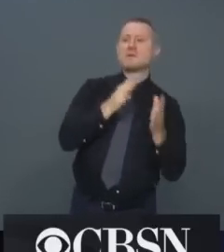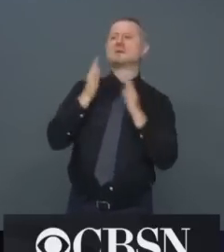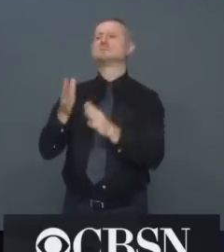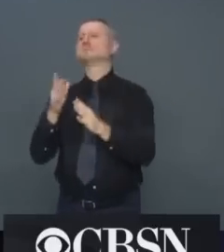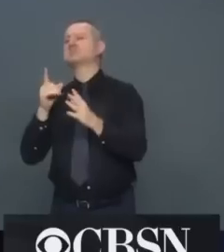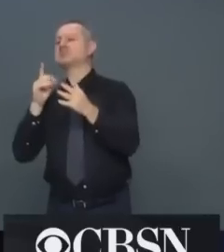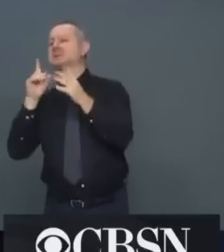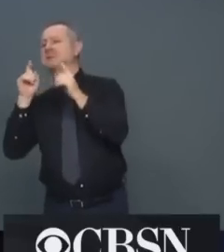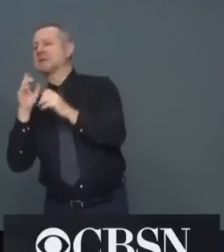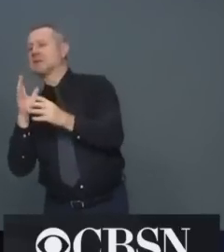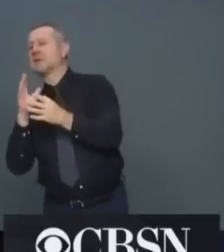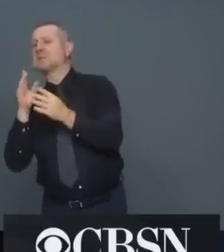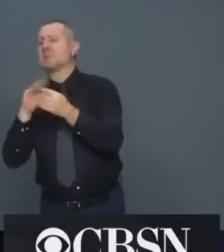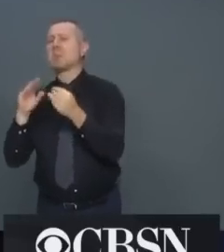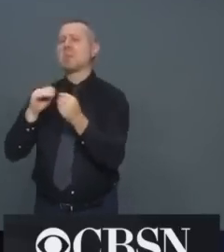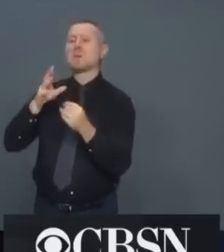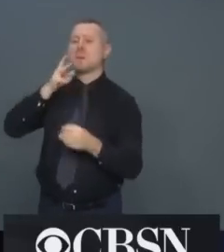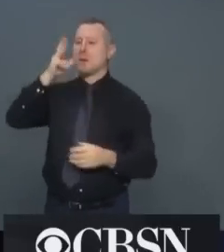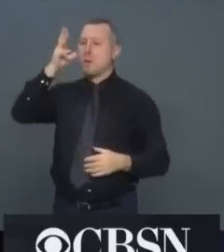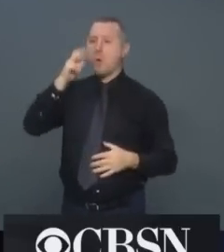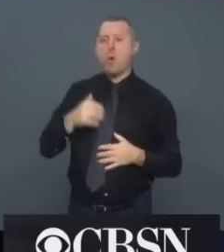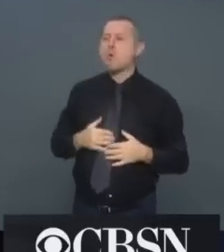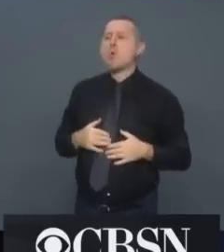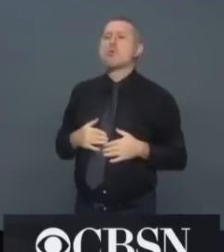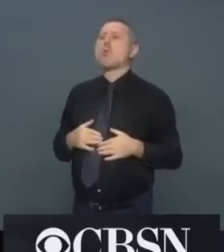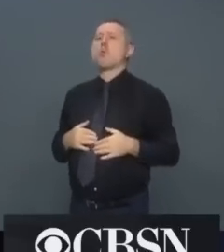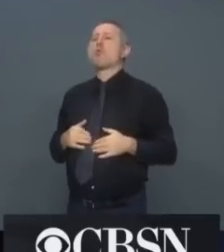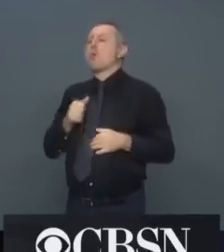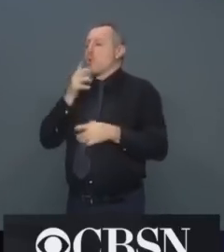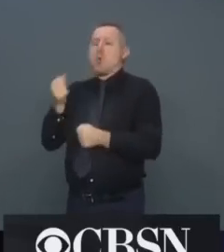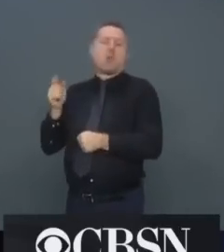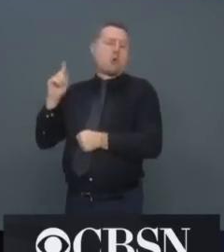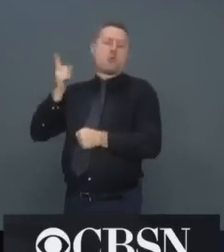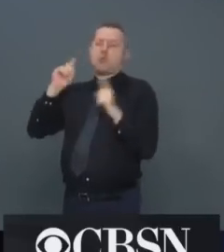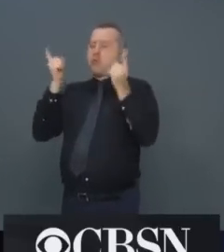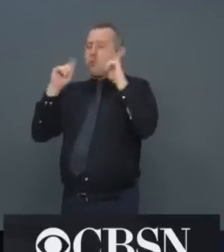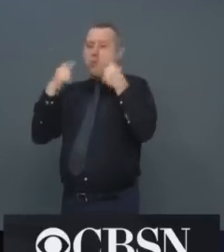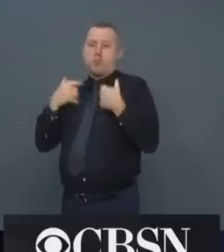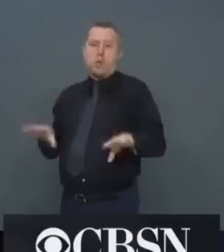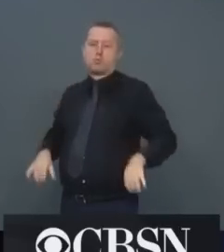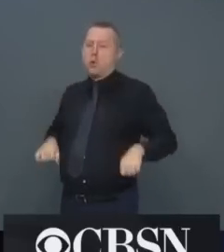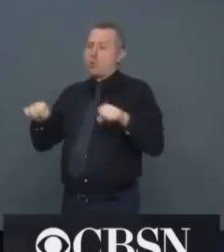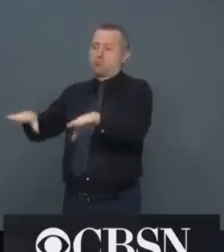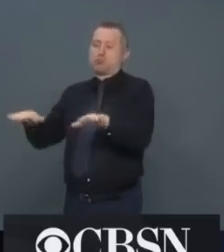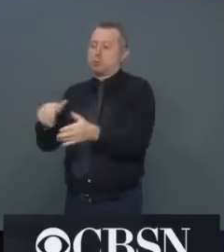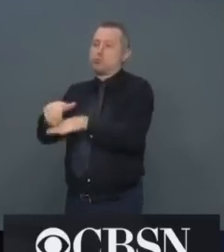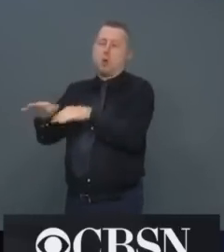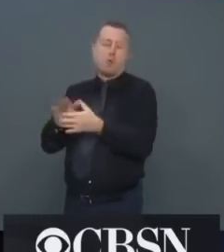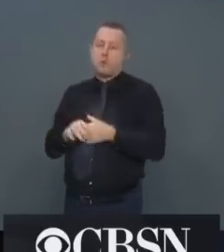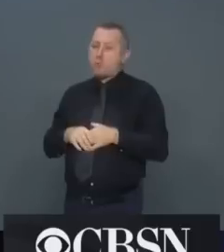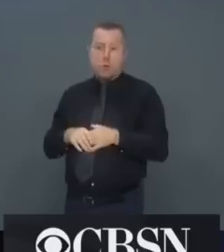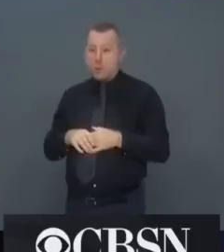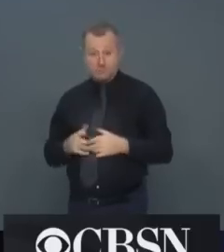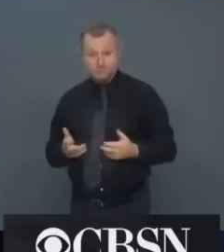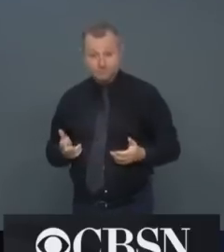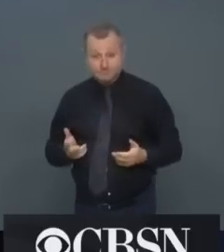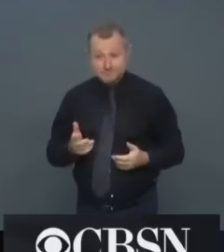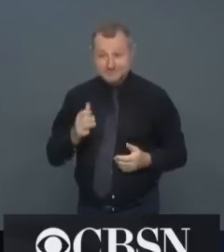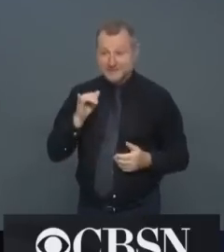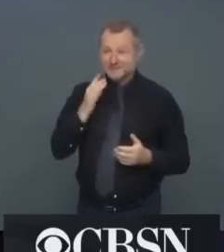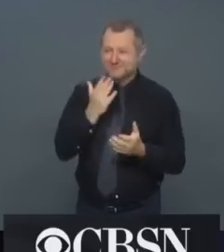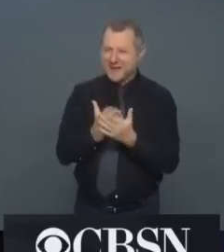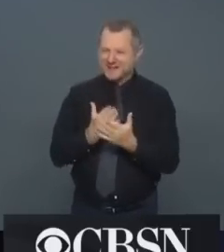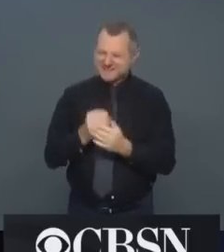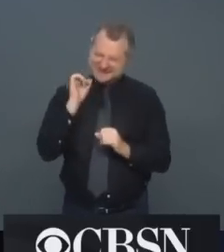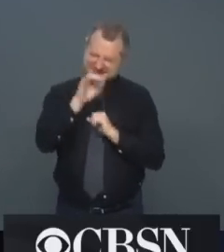don't believe it. I don't know if I can trust it. Okay, here are the facts every day. And then we'll see what's working,